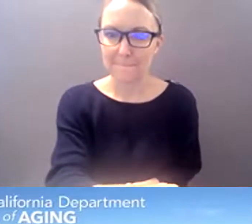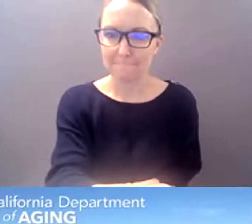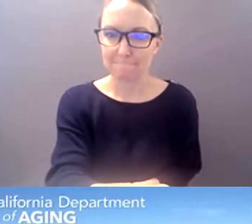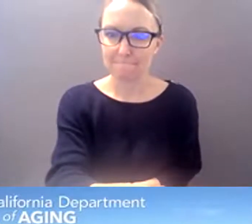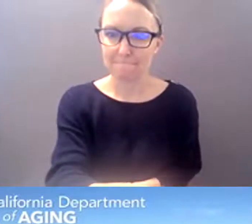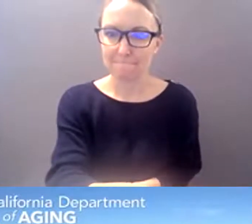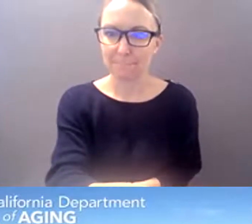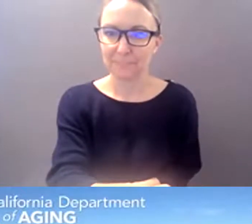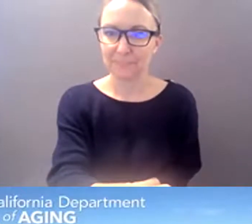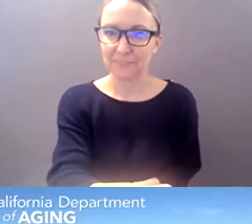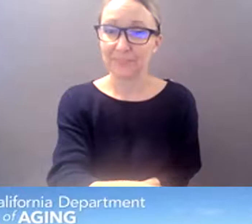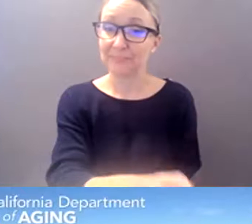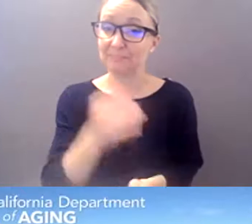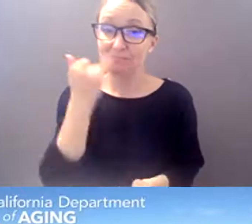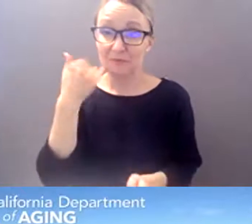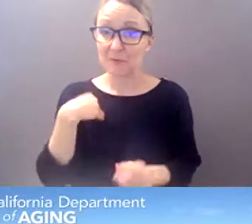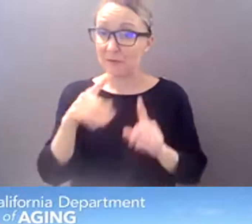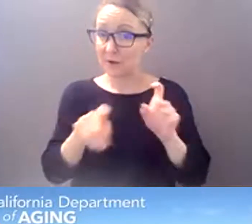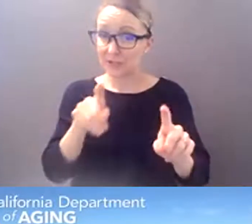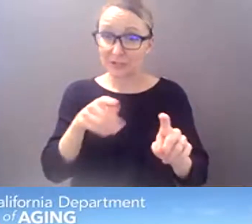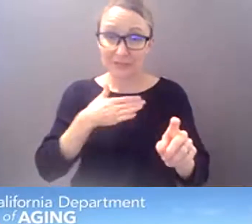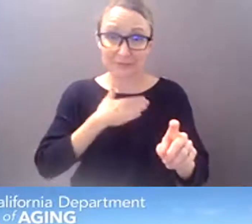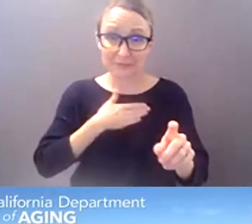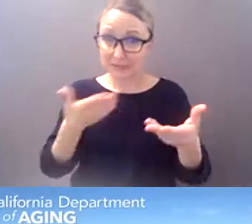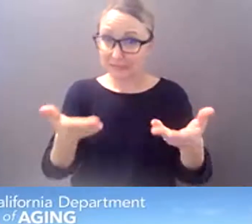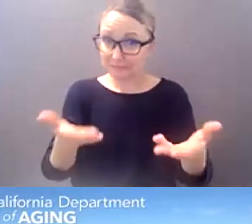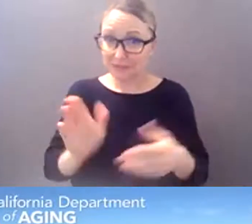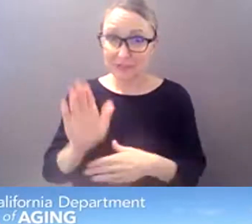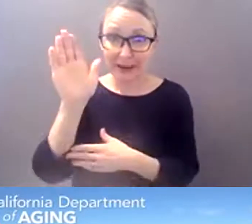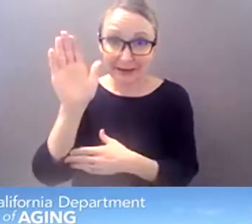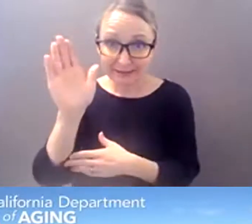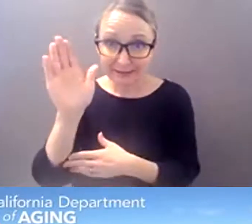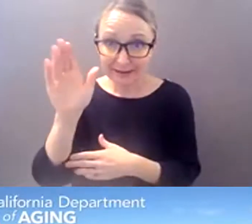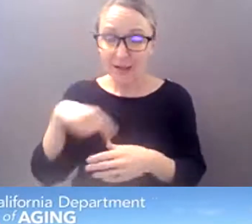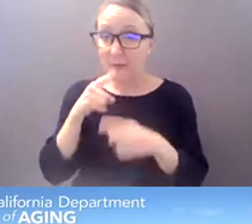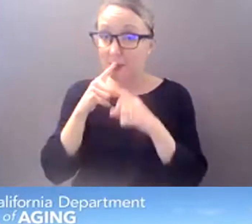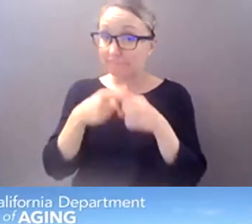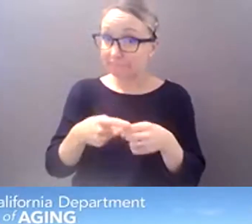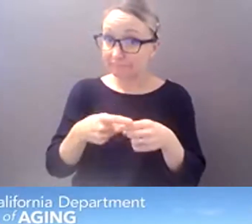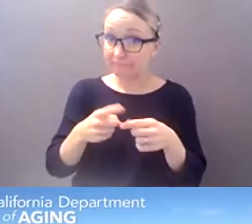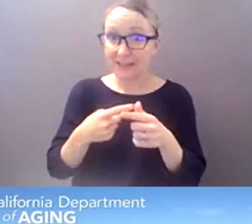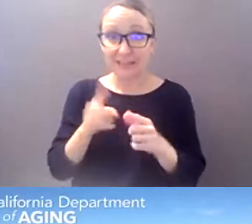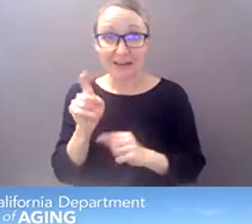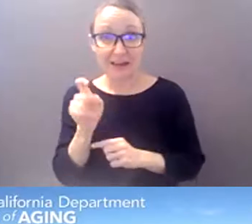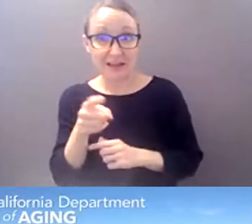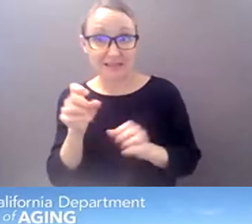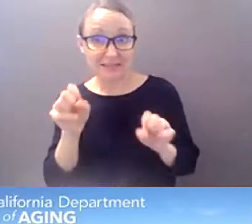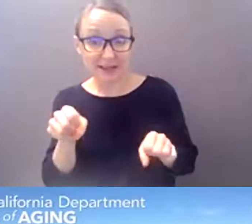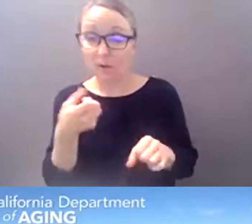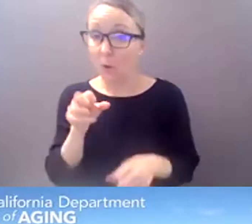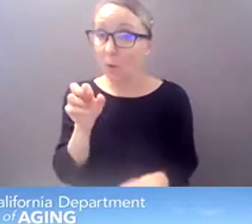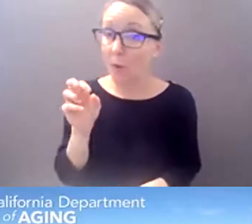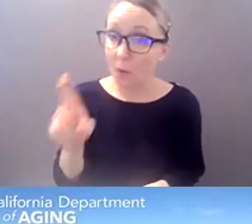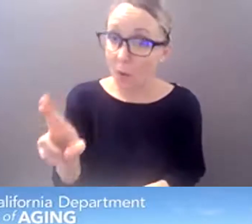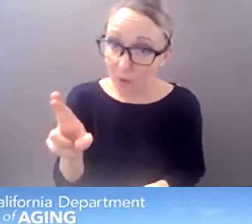If you have some questions, feel free you can either raise your hand and we'll unmute your microphone and you can ask it live, or feel free to